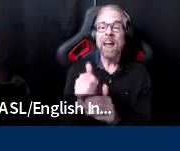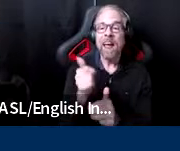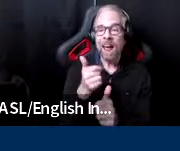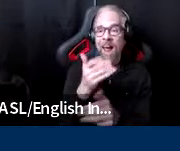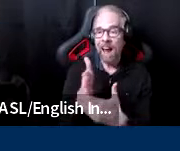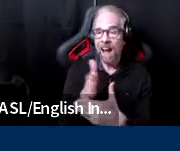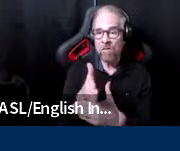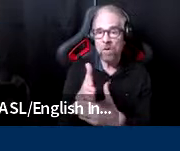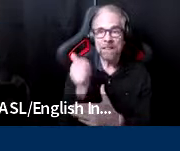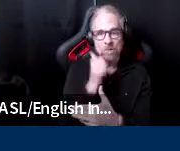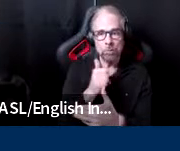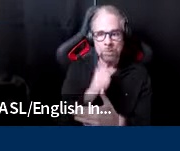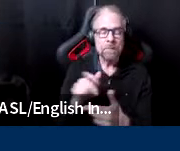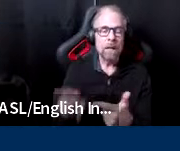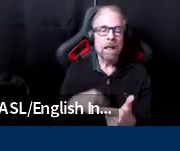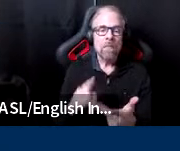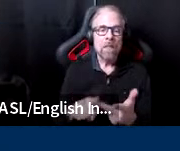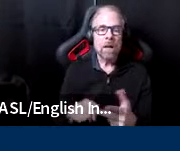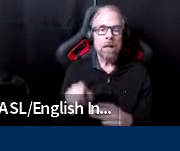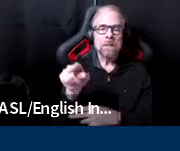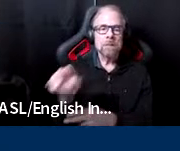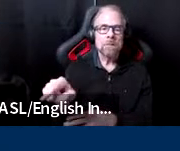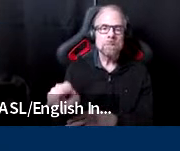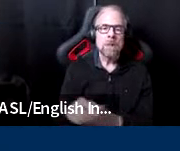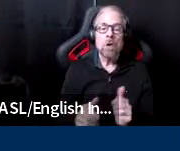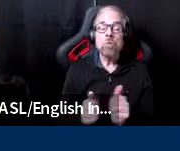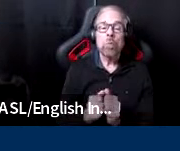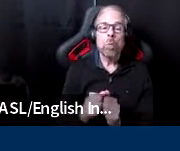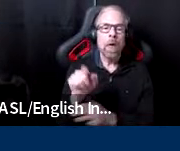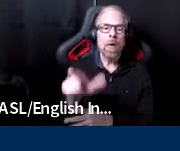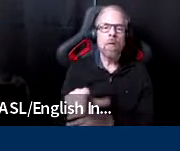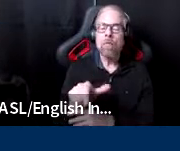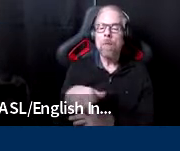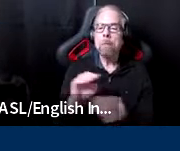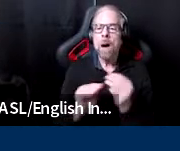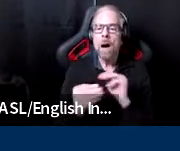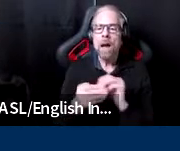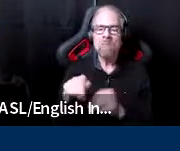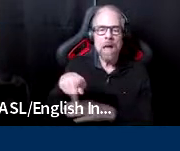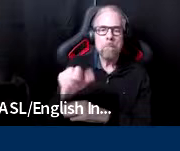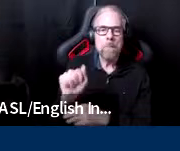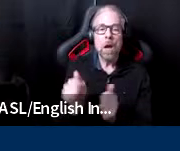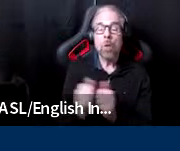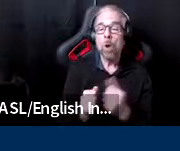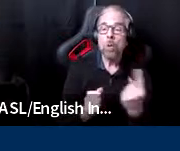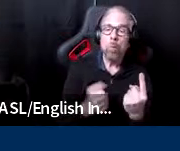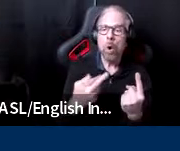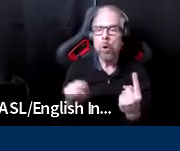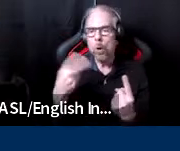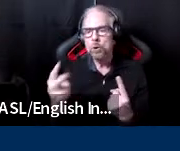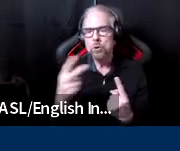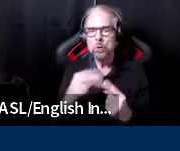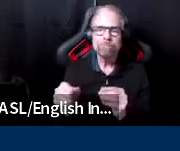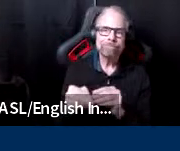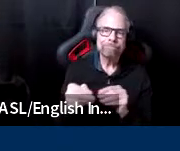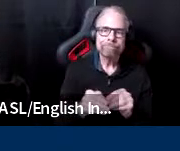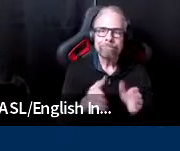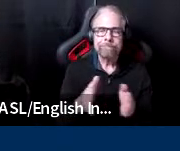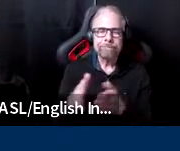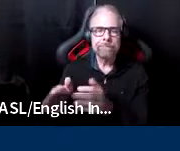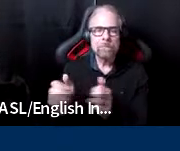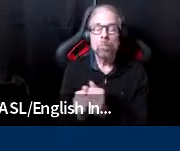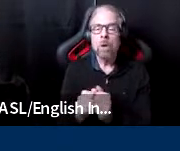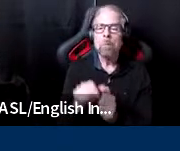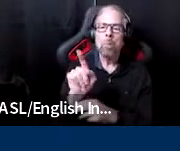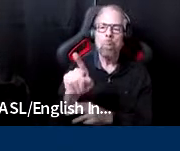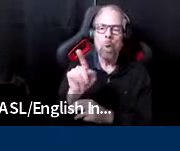aux and two aux will reduce that by about 3% due to the investment in high capacity transit, including LRT,